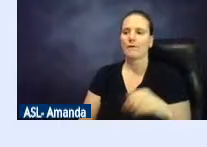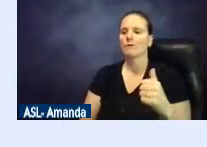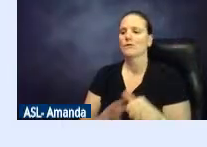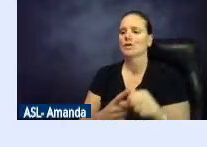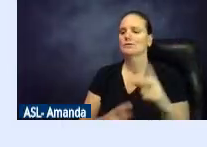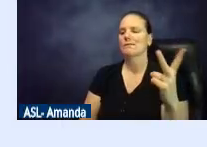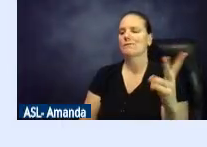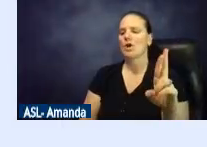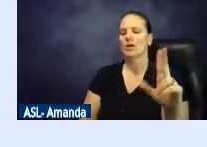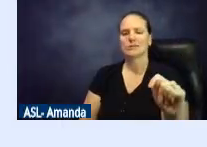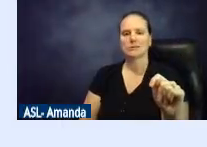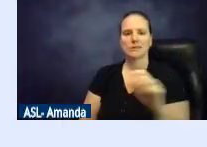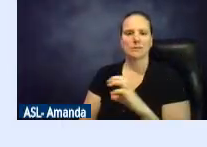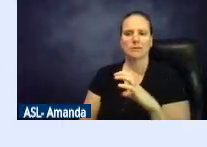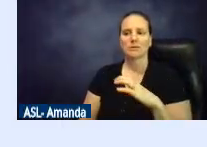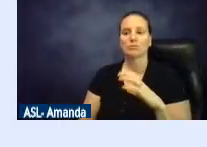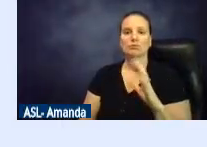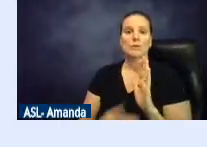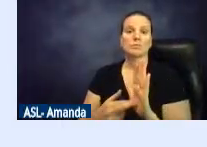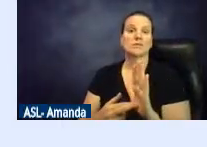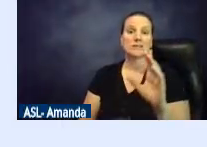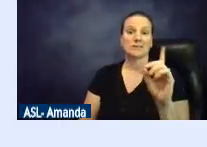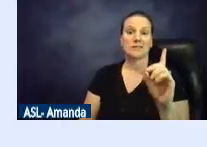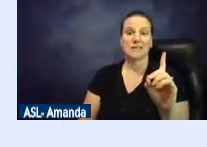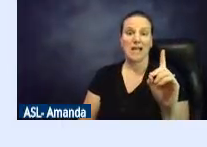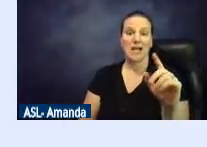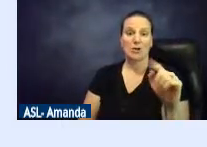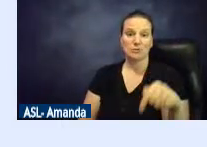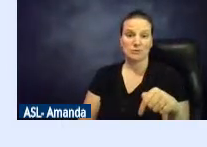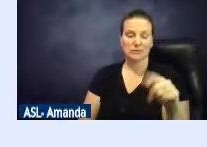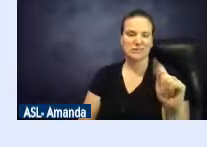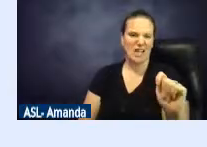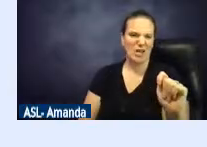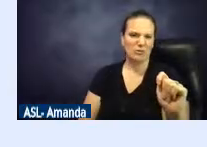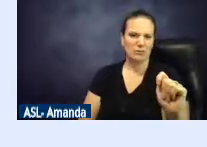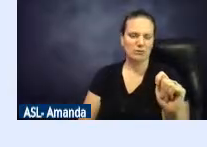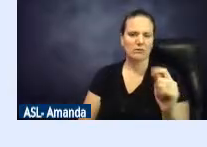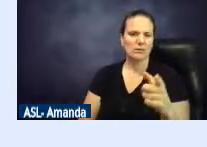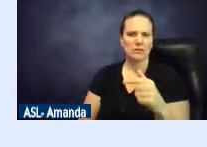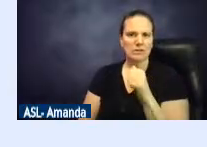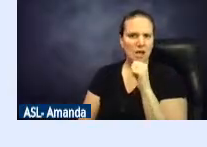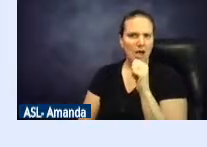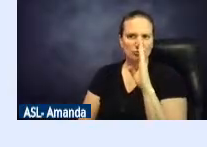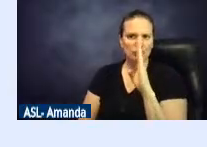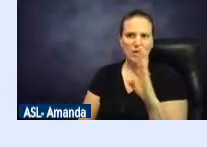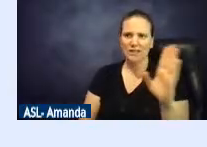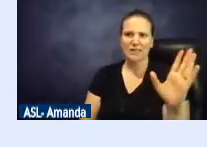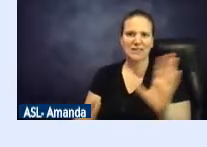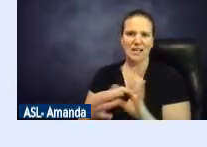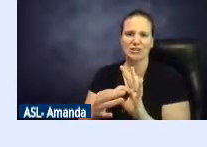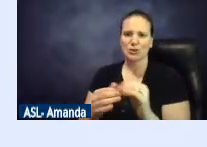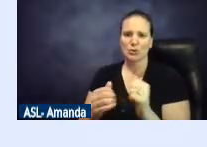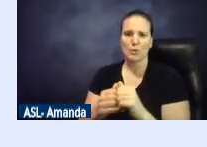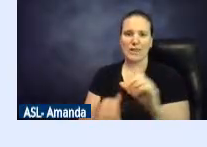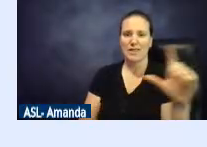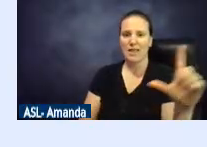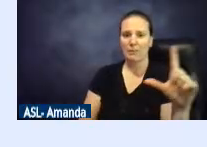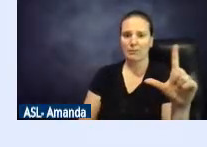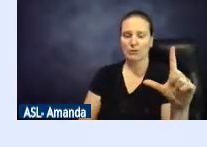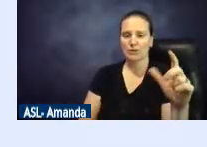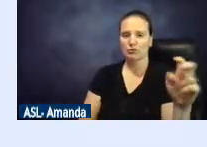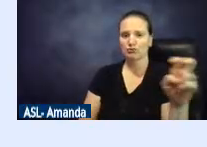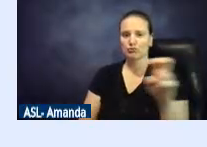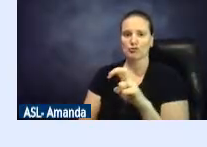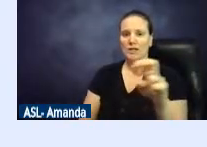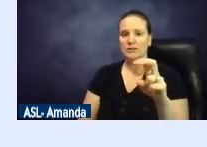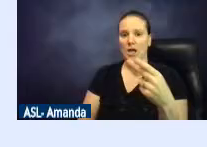BRT committee representing the downtown. My concern is regarding the lack of direct connection to the library transit hub that's being